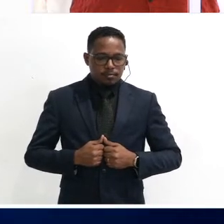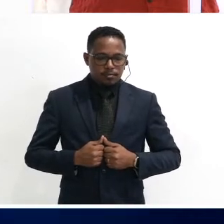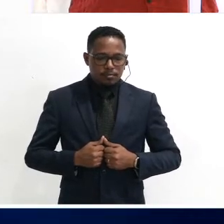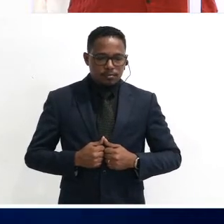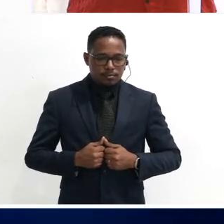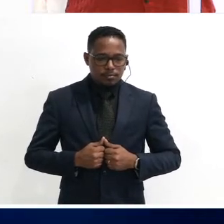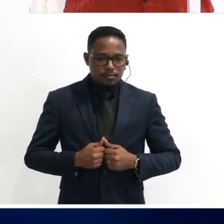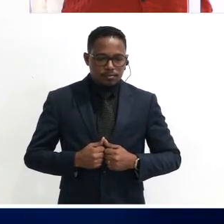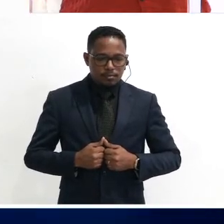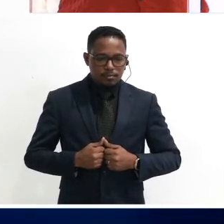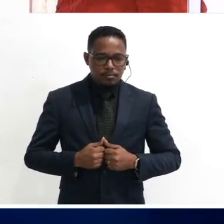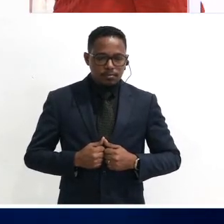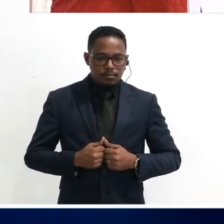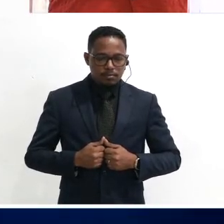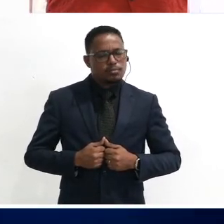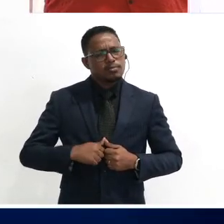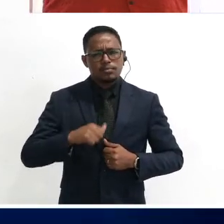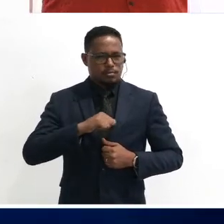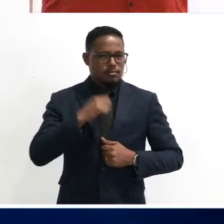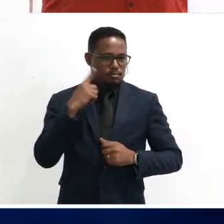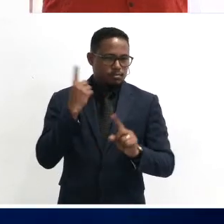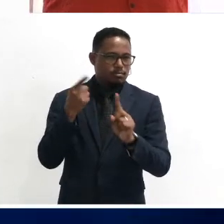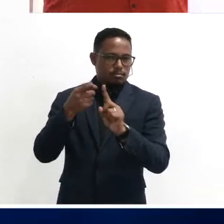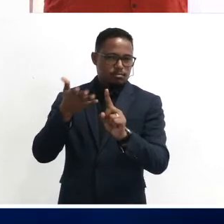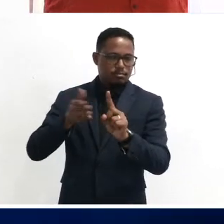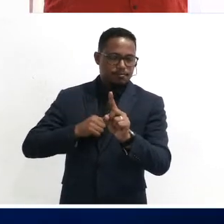I guess the other thing, I may have mentioned it, I'm not sure, but